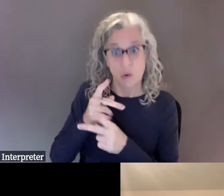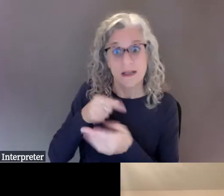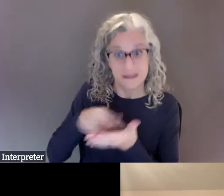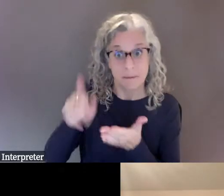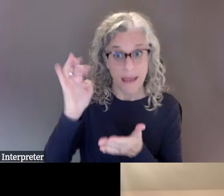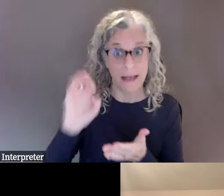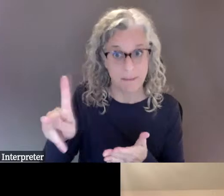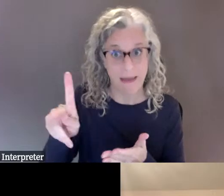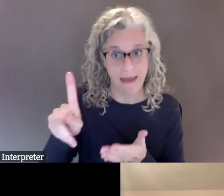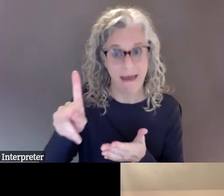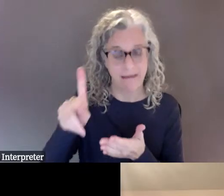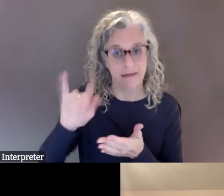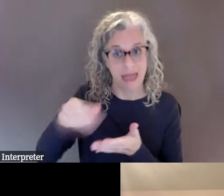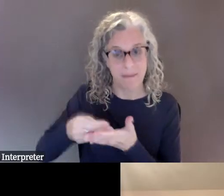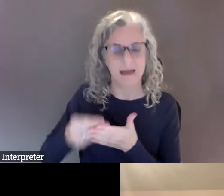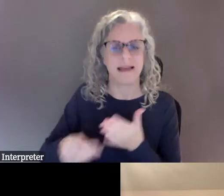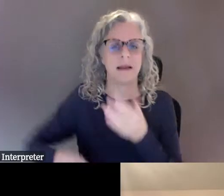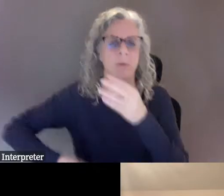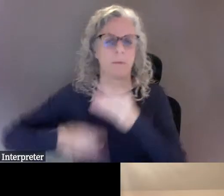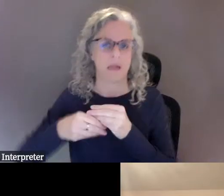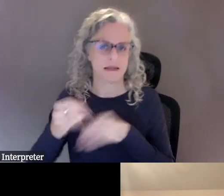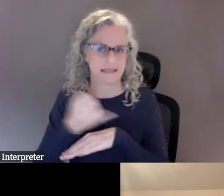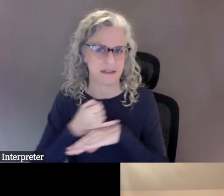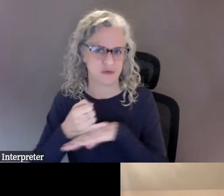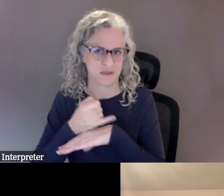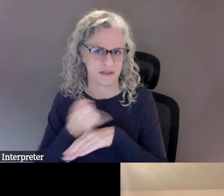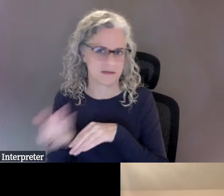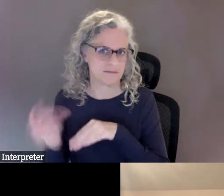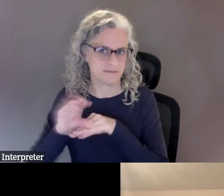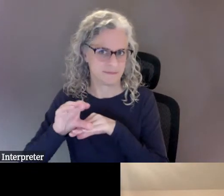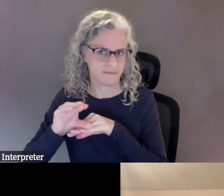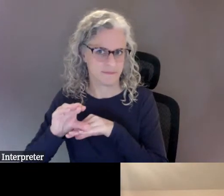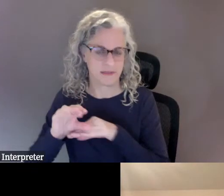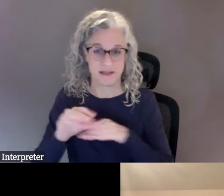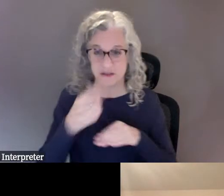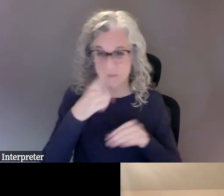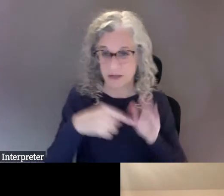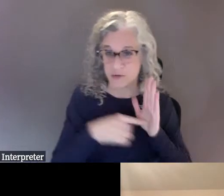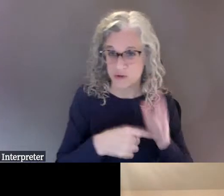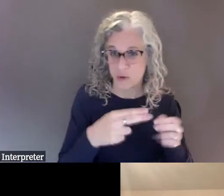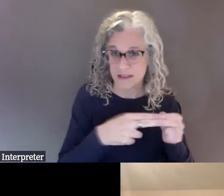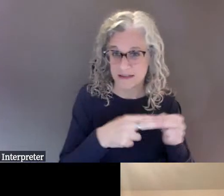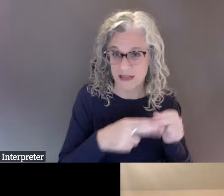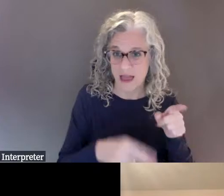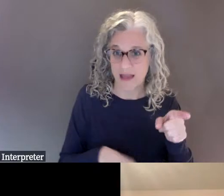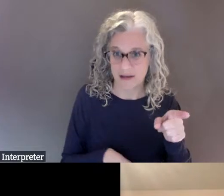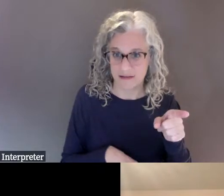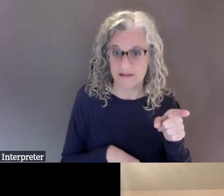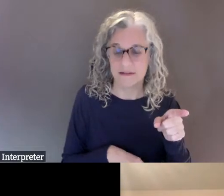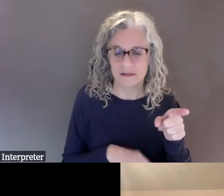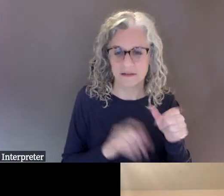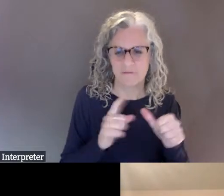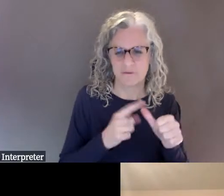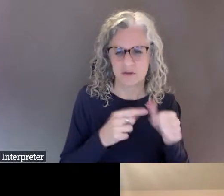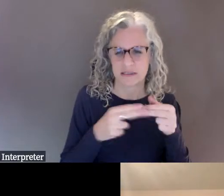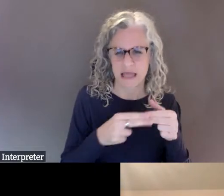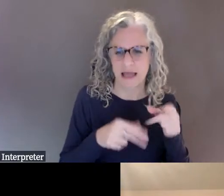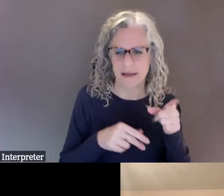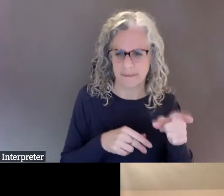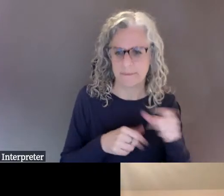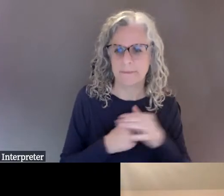invested plus interest. And if we can show the slide, Celine, the first one that was added in the